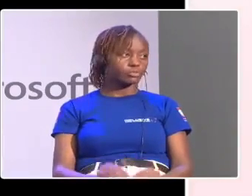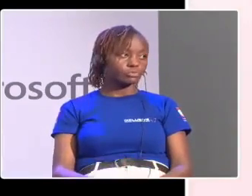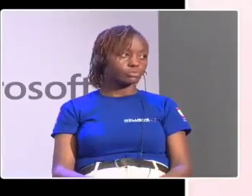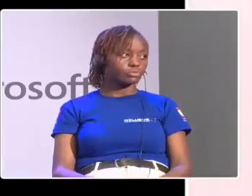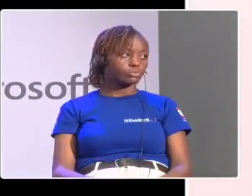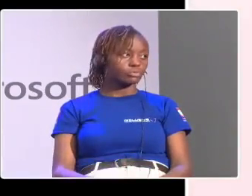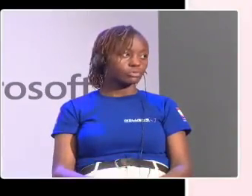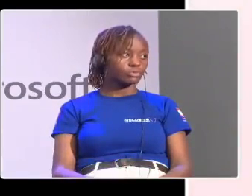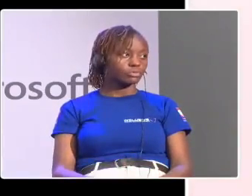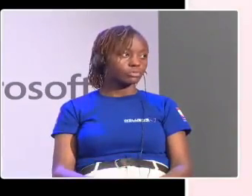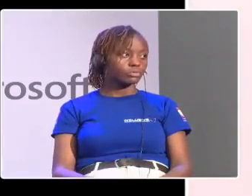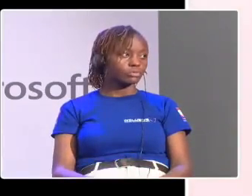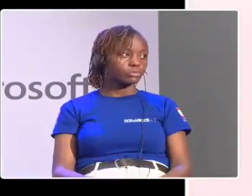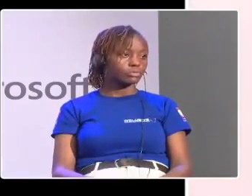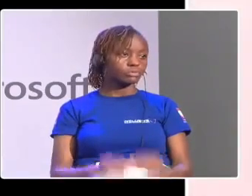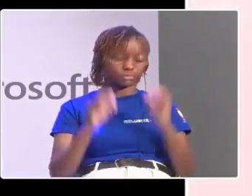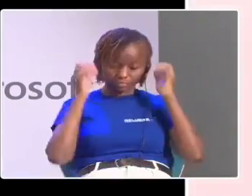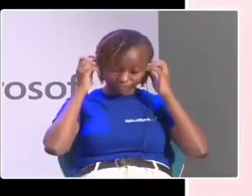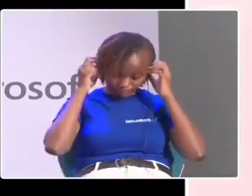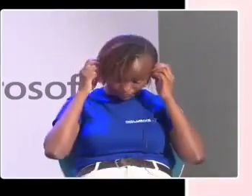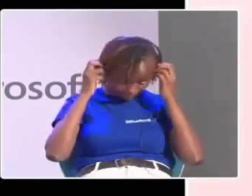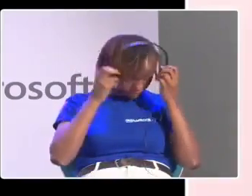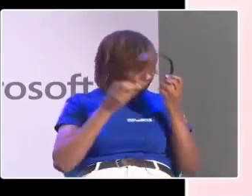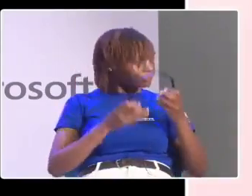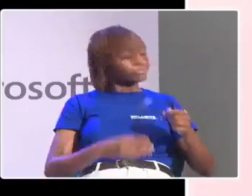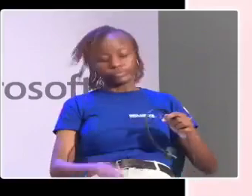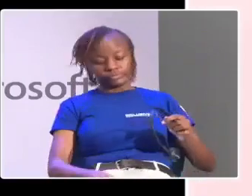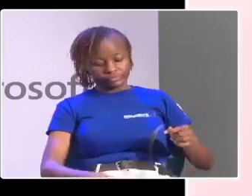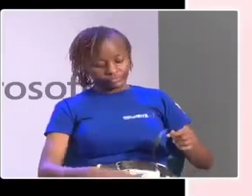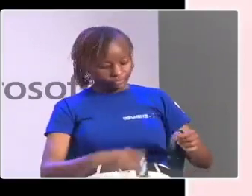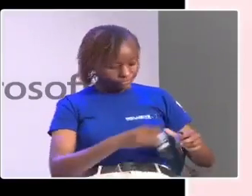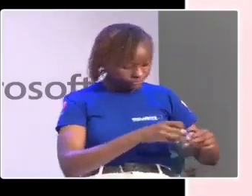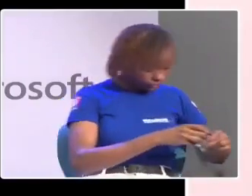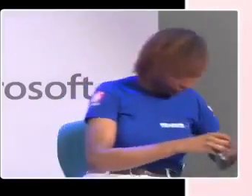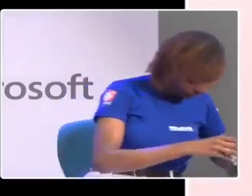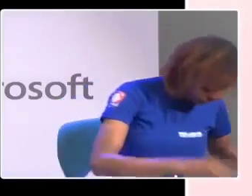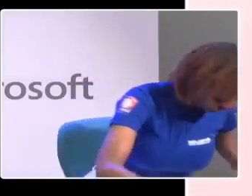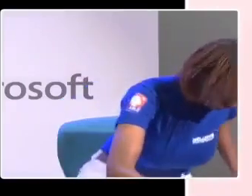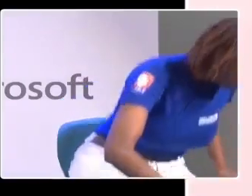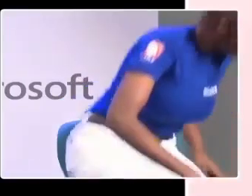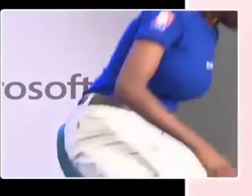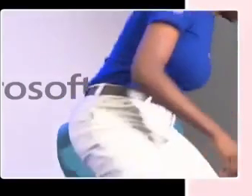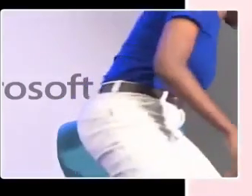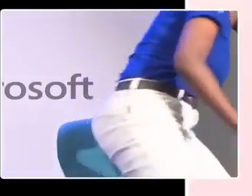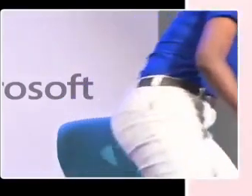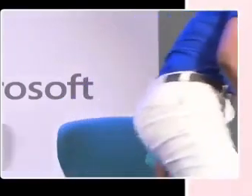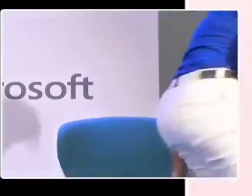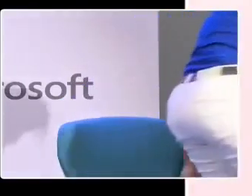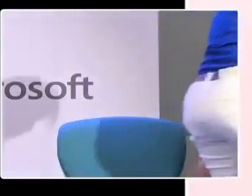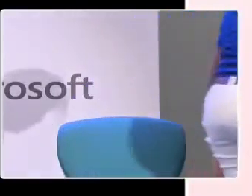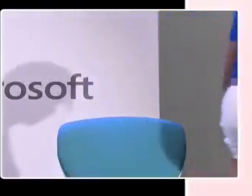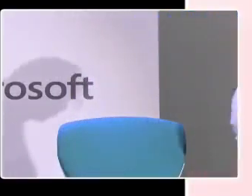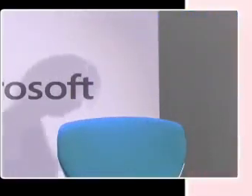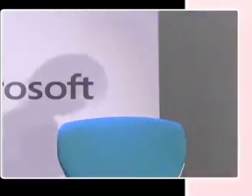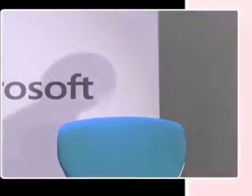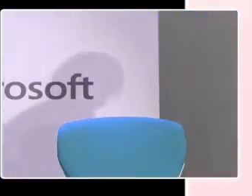others. The most important thing is work with people who have the same challenge, and they'll